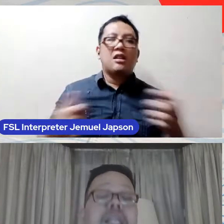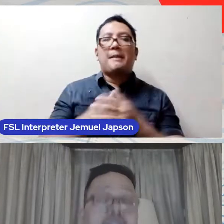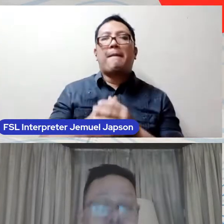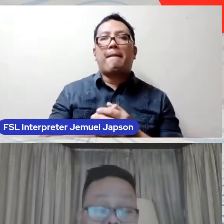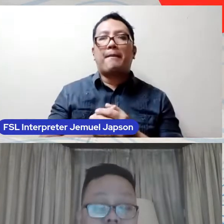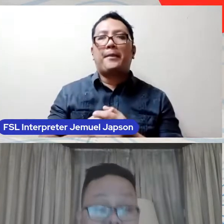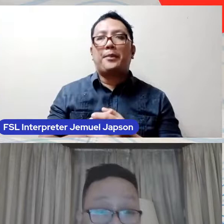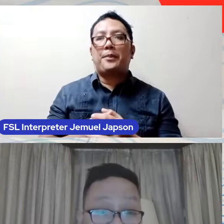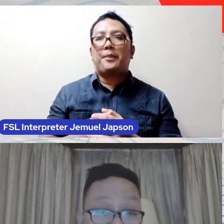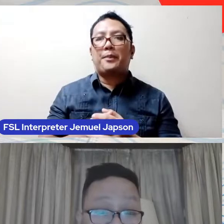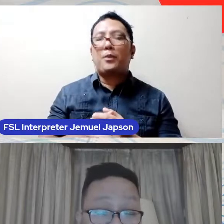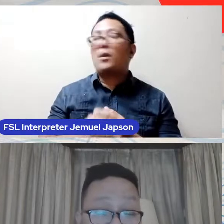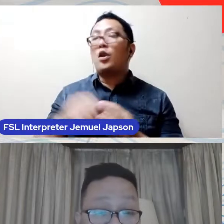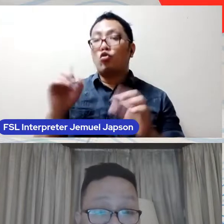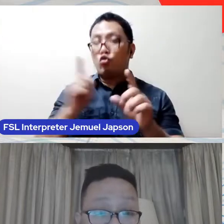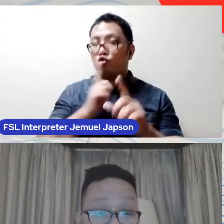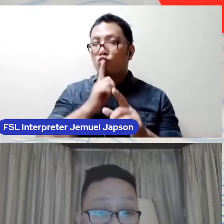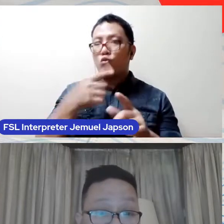walang tinatago ang COMELEC.